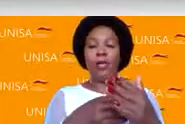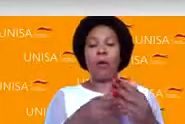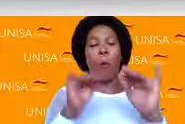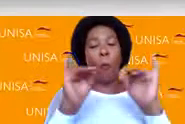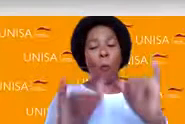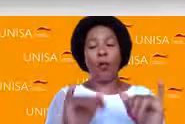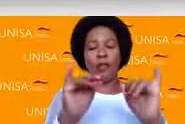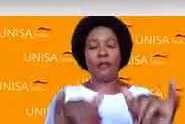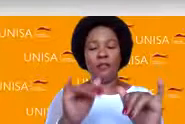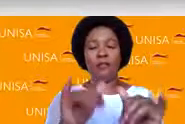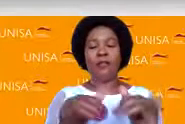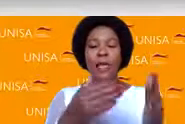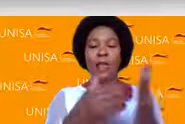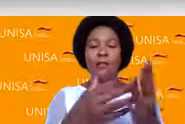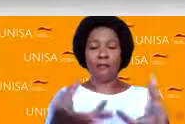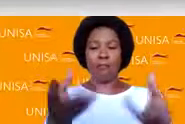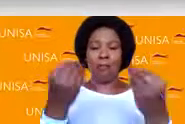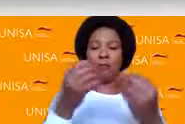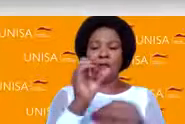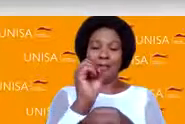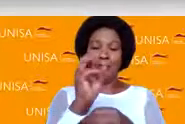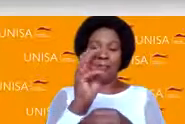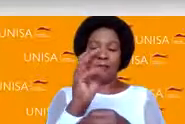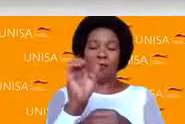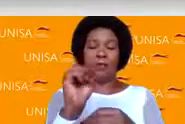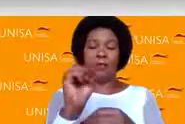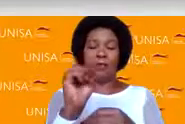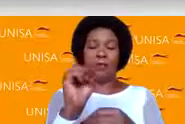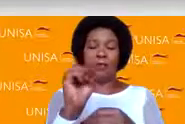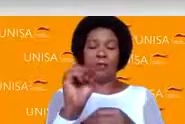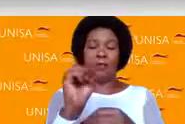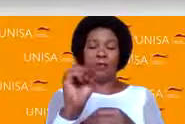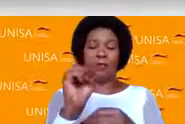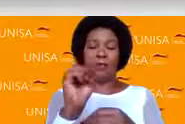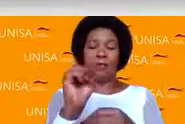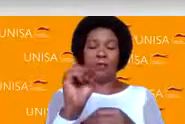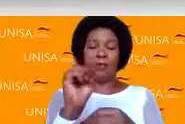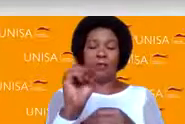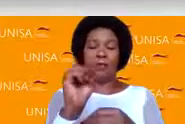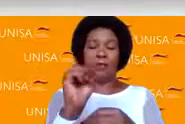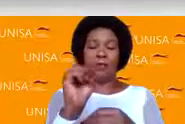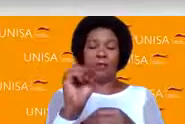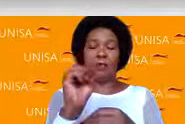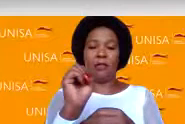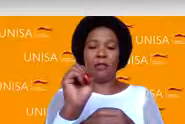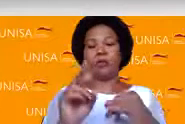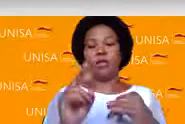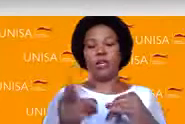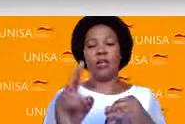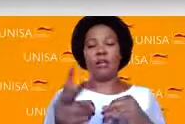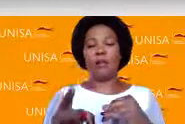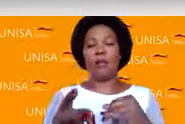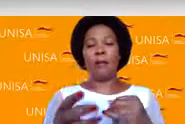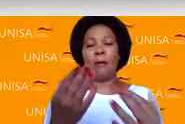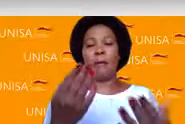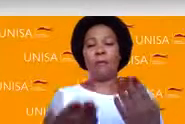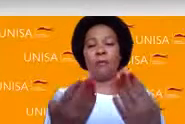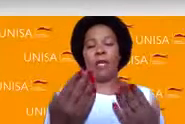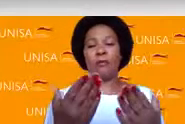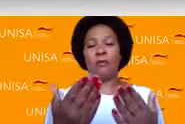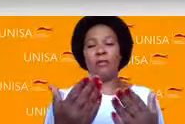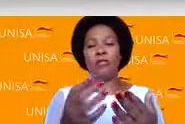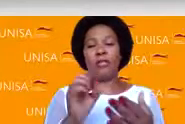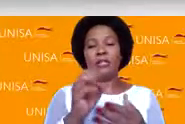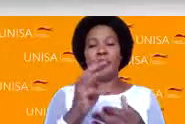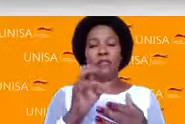doesn't come through after about 6 hours, then you can try again, as the SMS system might just have been down in that